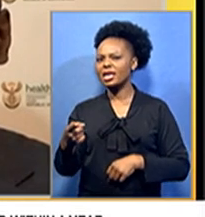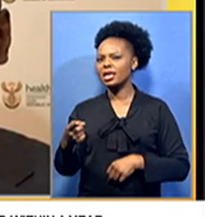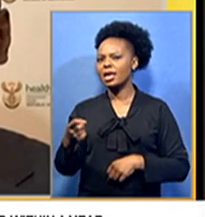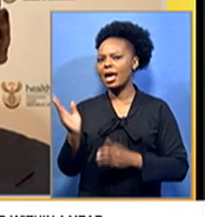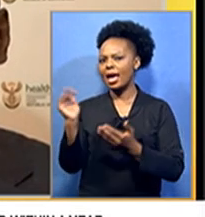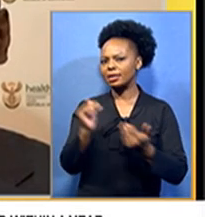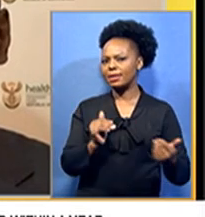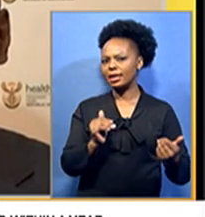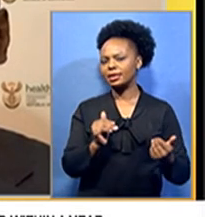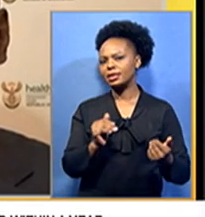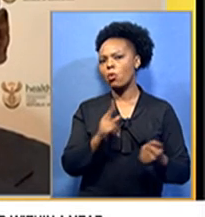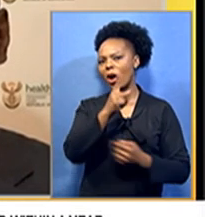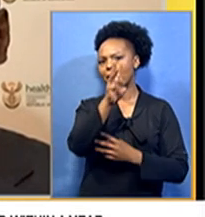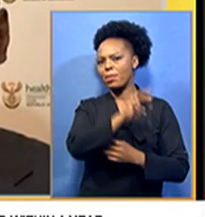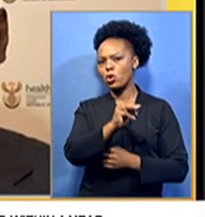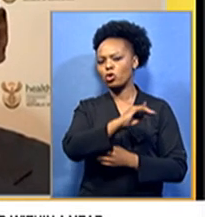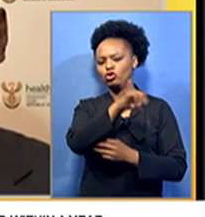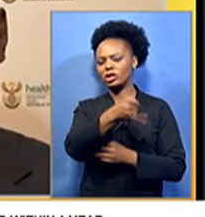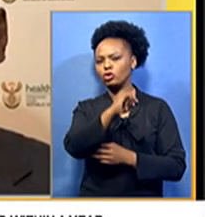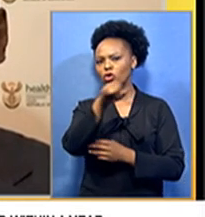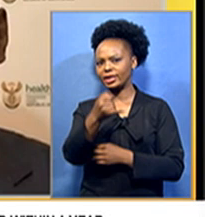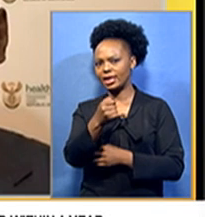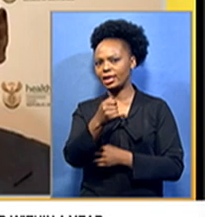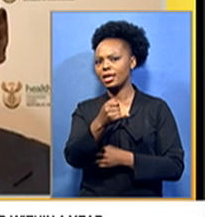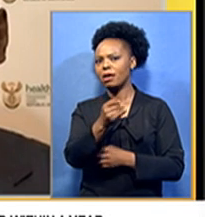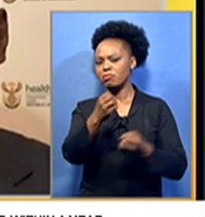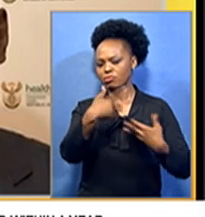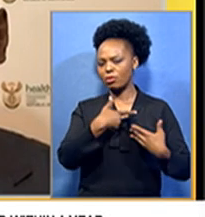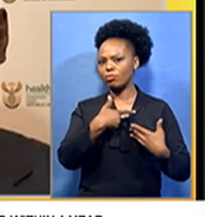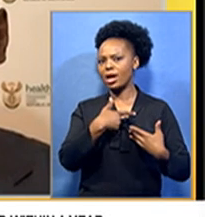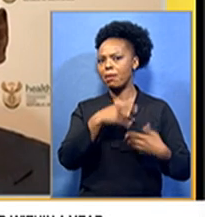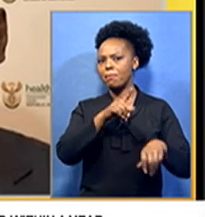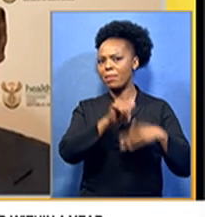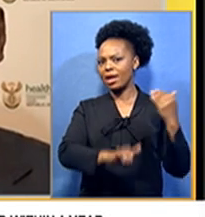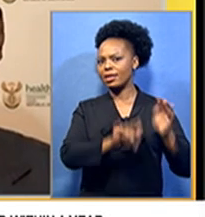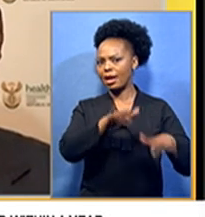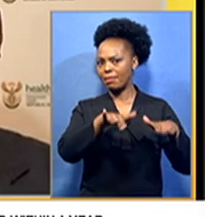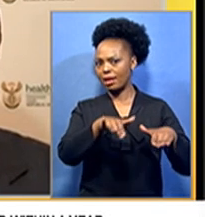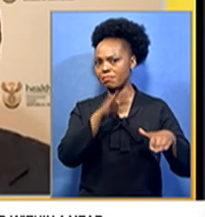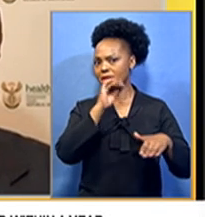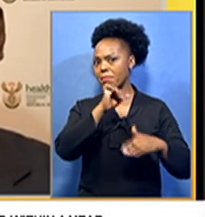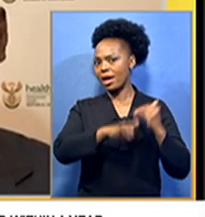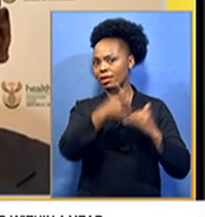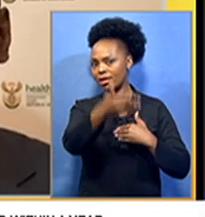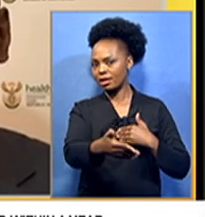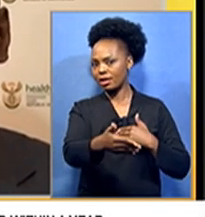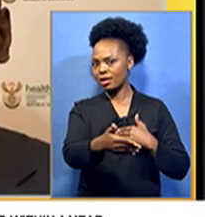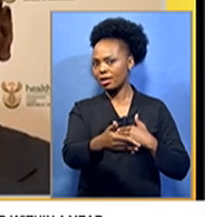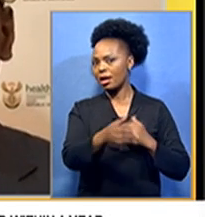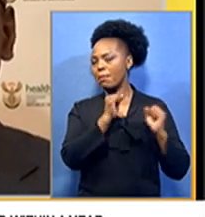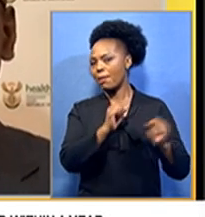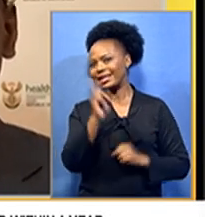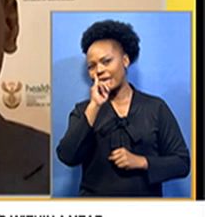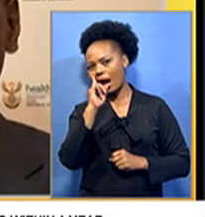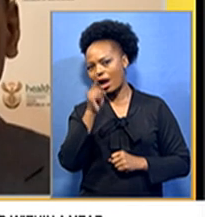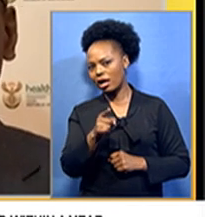Johnson & Johnson to arrive in April. So that's next month. Is this still part of the trial? Is that still going to be